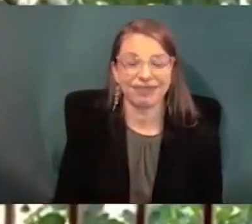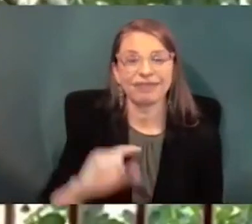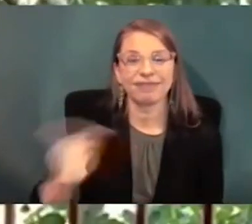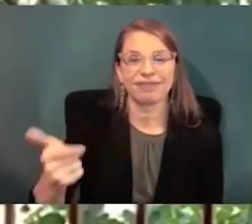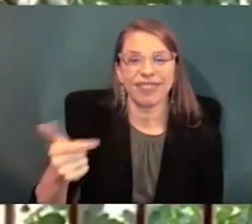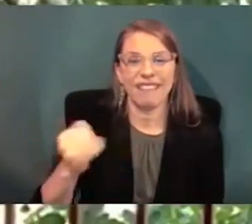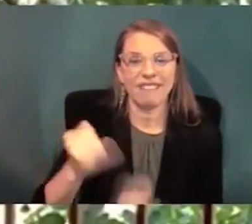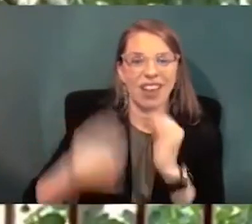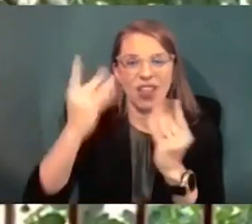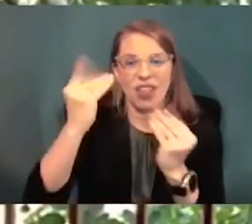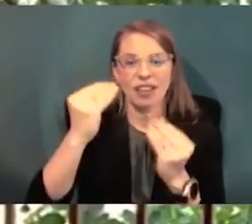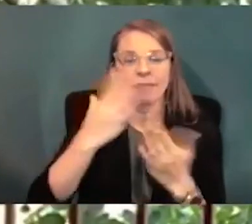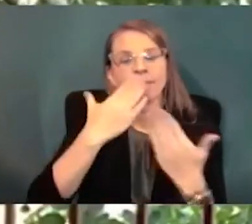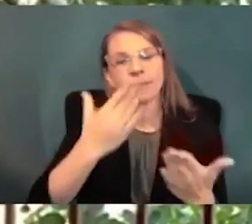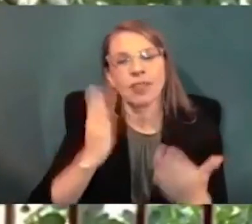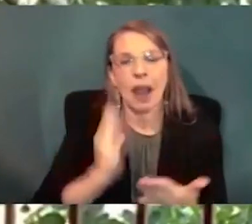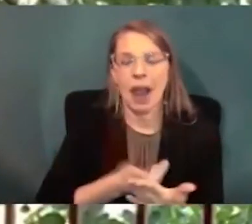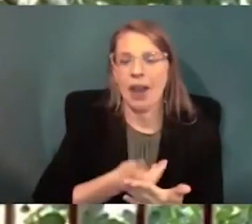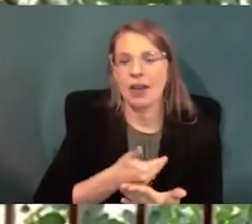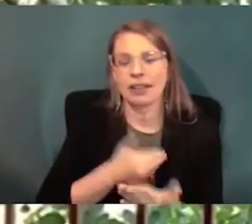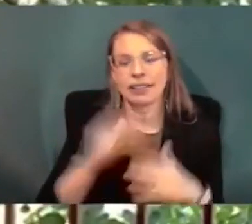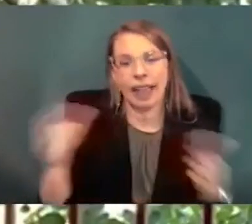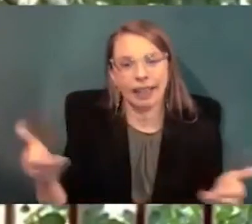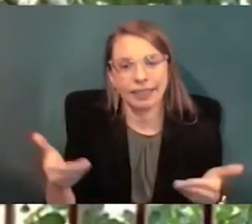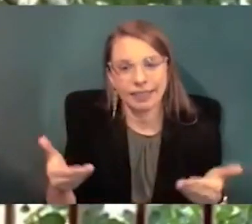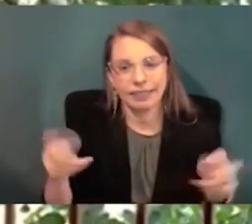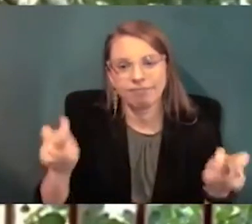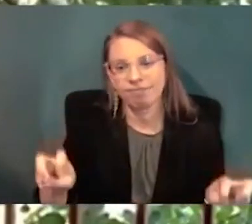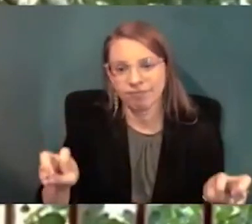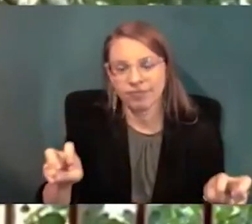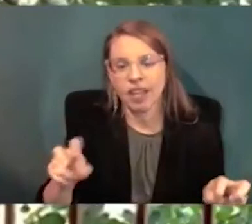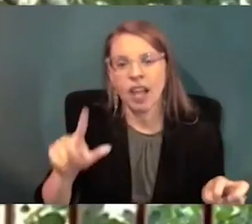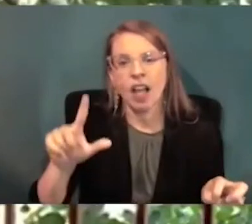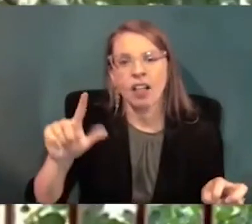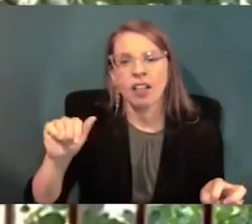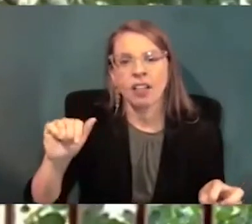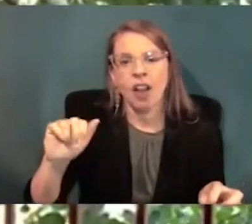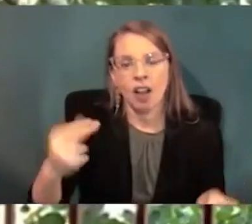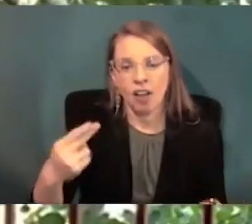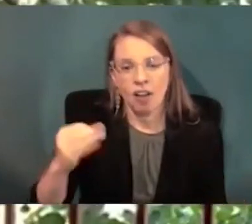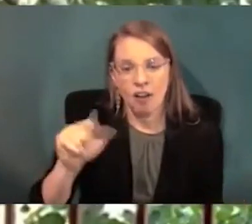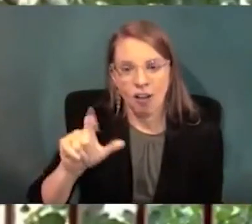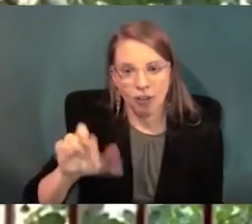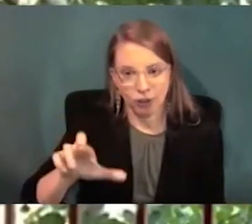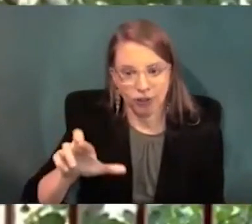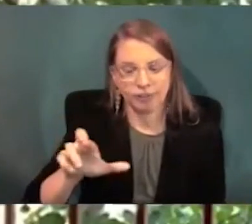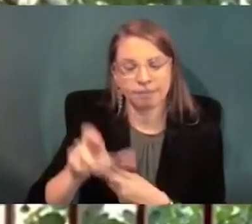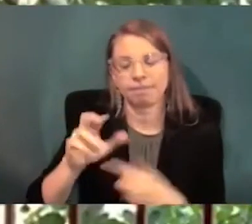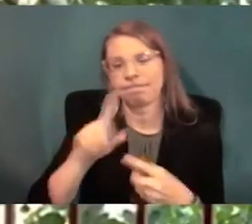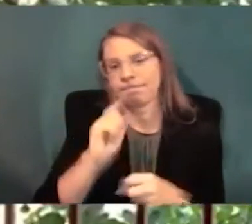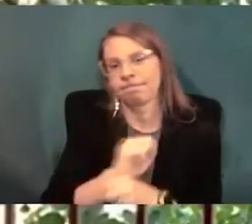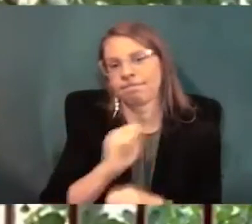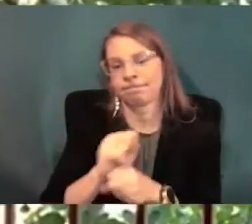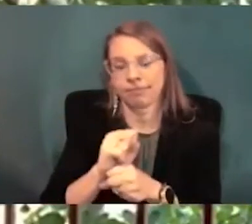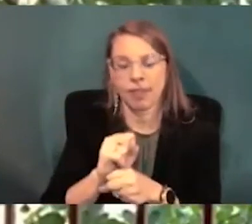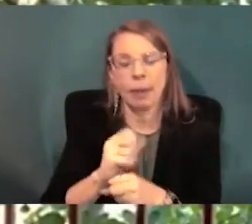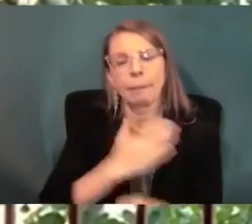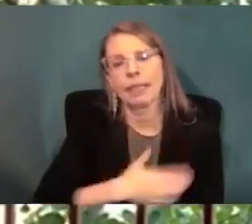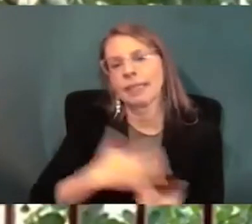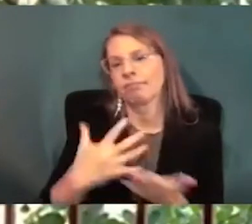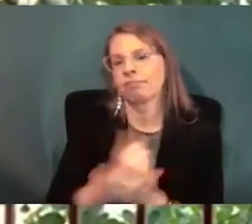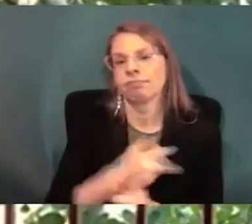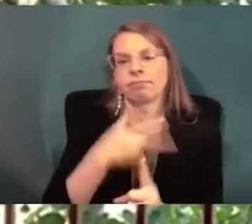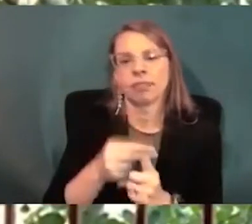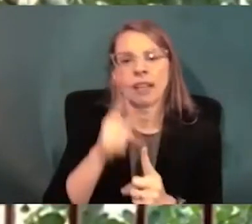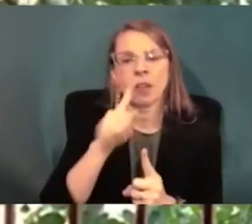Yeah, thank you to our guests. Long COVID is very real. We have seen it. It affects even otherwise young and healthy people. Please get vaccinated. I think there was a